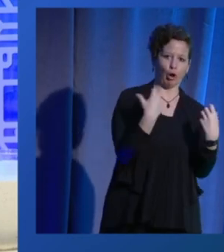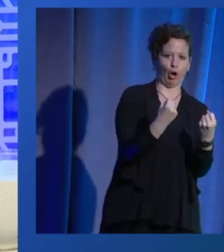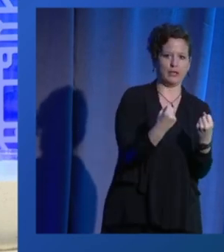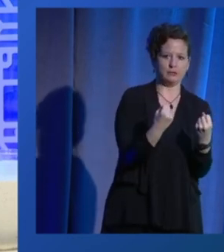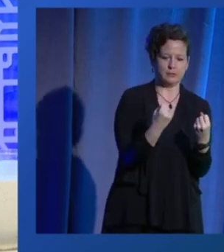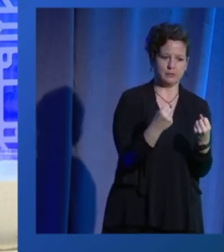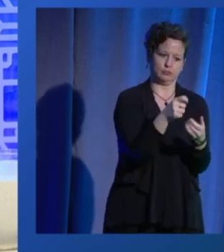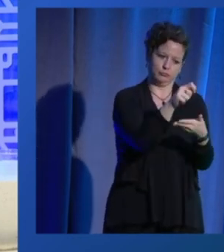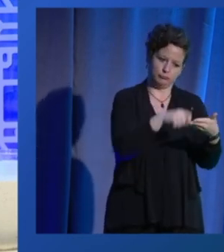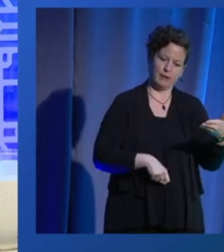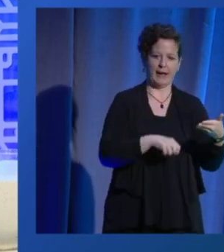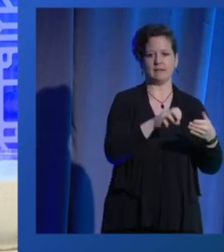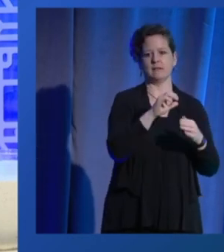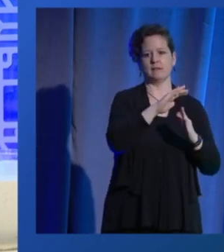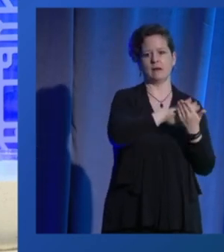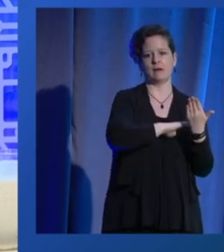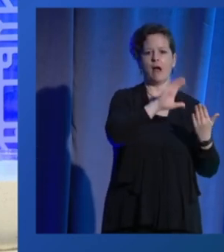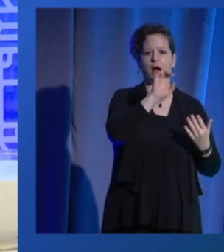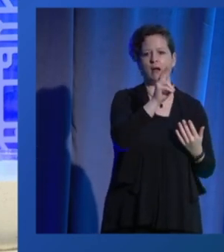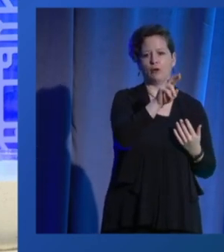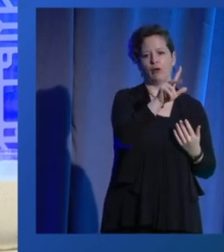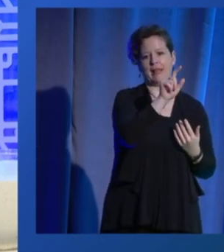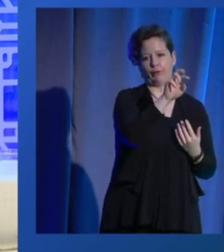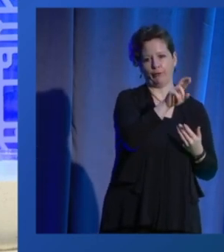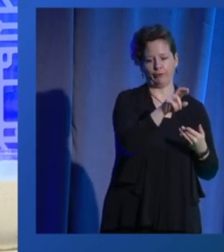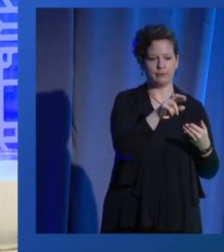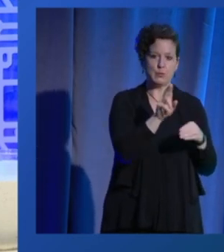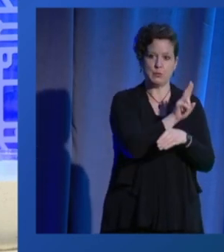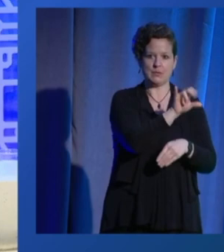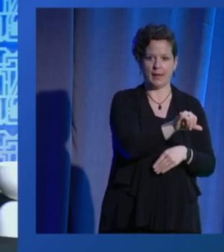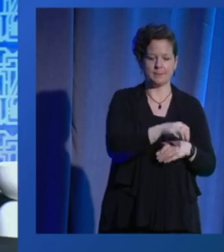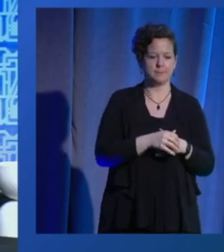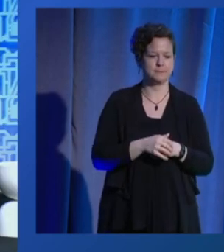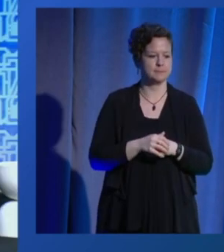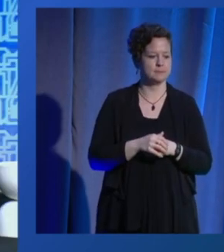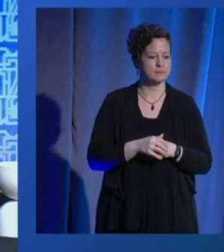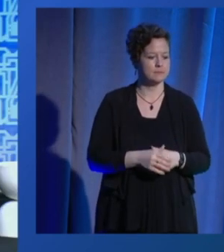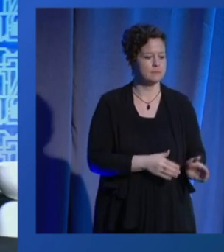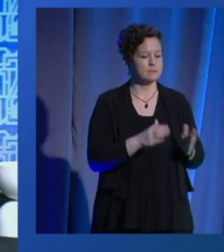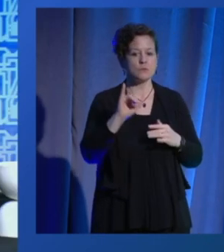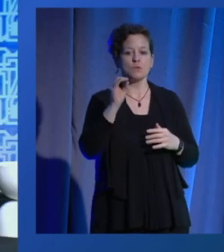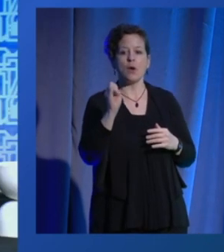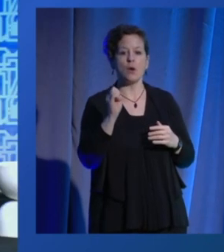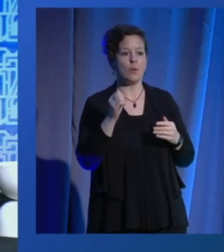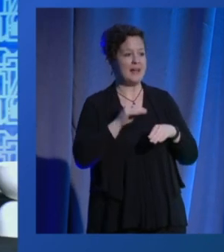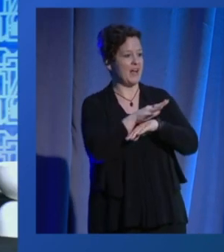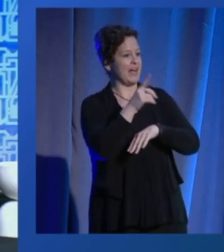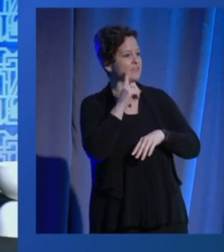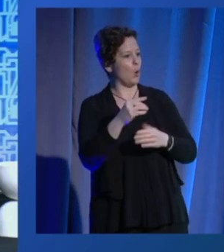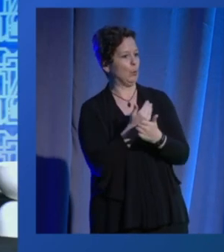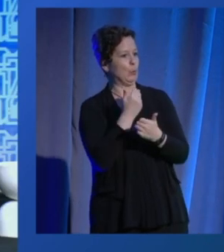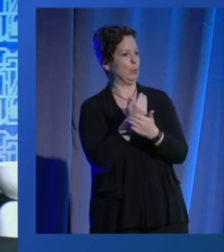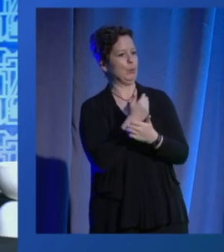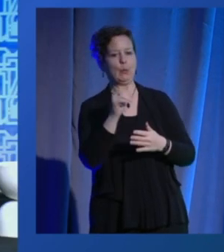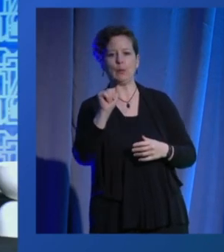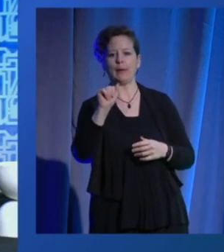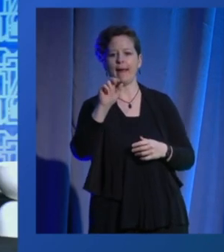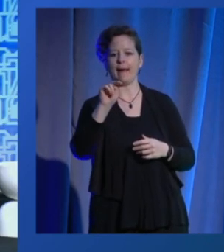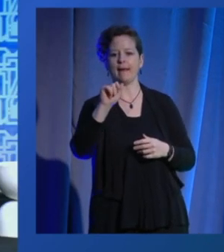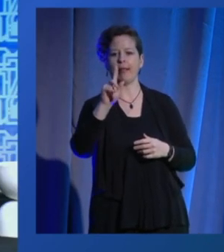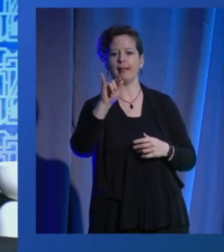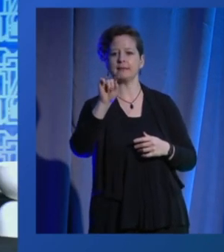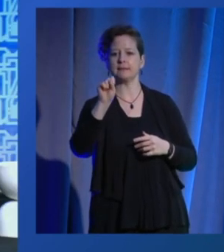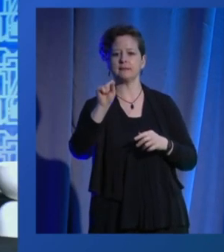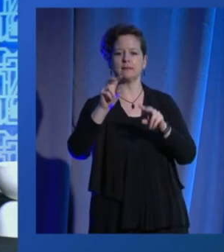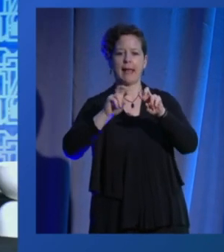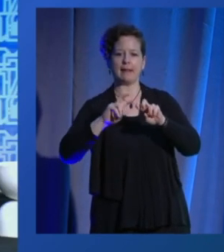that opportunity Captain any advice for uh budding analysts out there 100% um so my